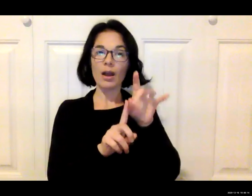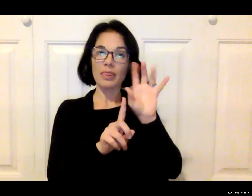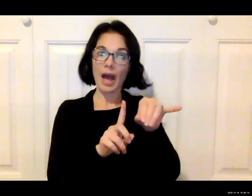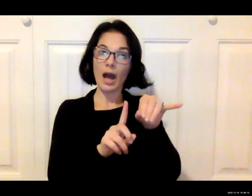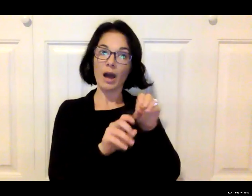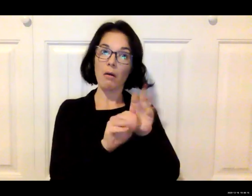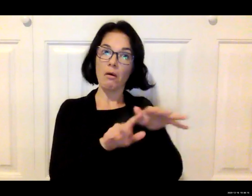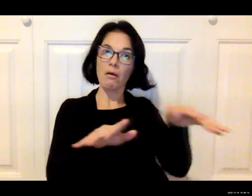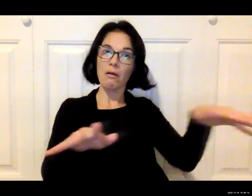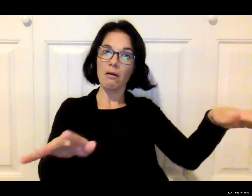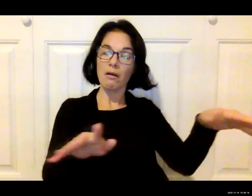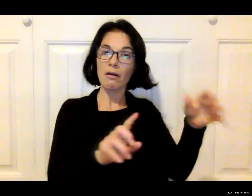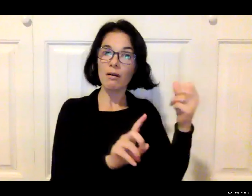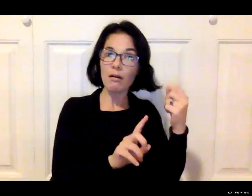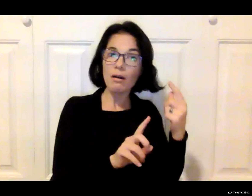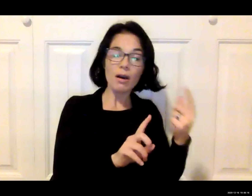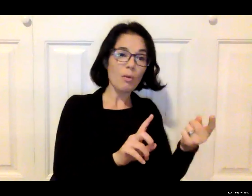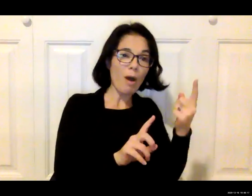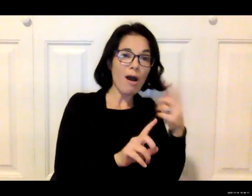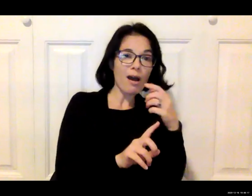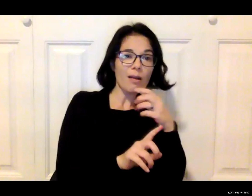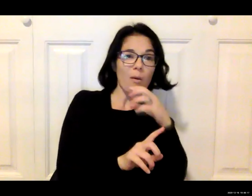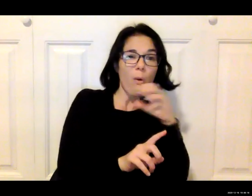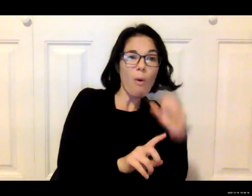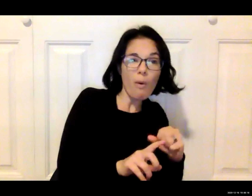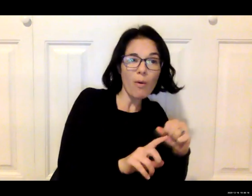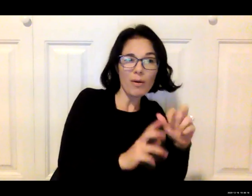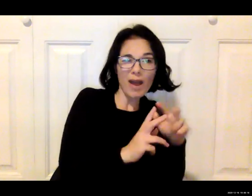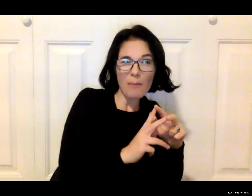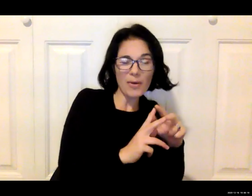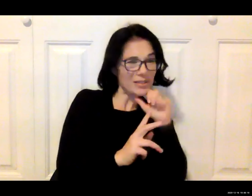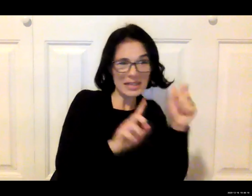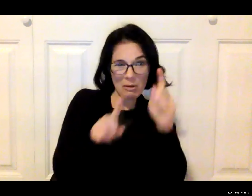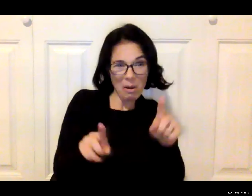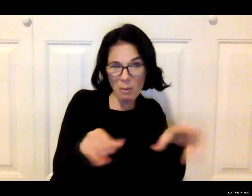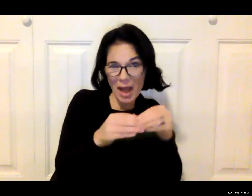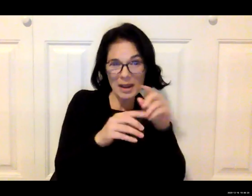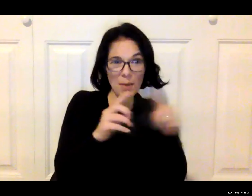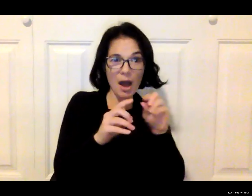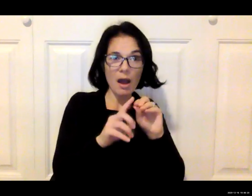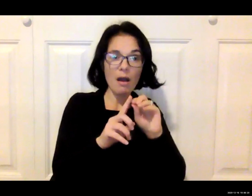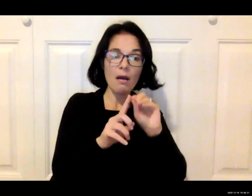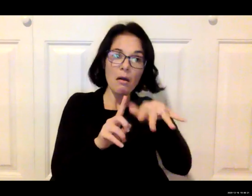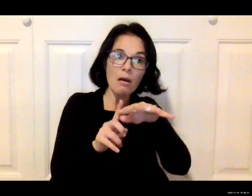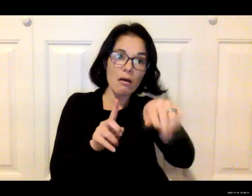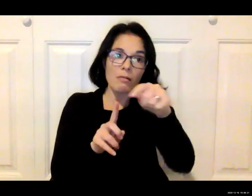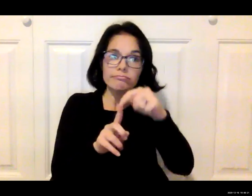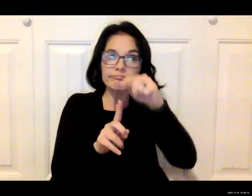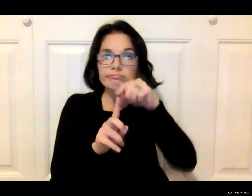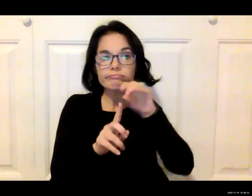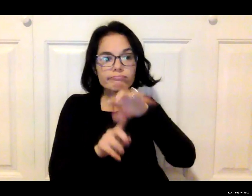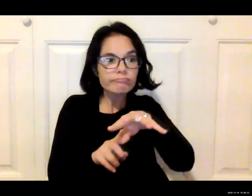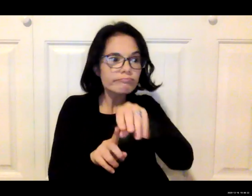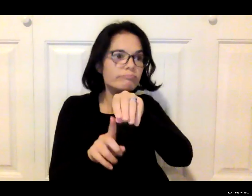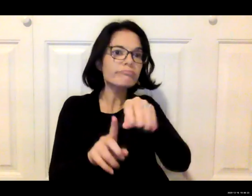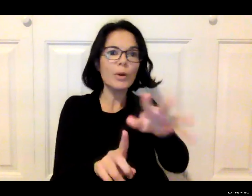keeping to themselves because they were afraid of getting sick, and the wife got sick. Somehow it went from the wedding guest, who then spread it to, I think,